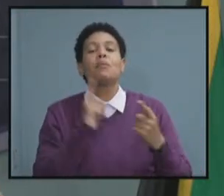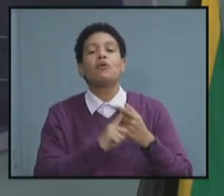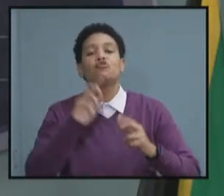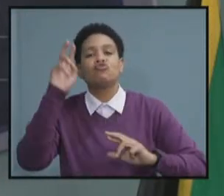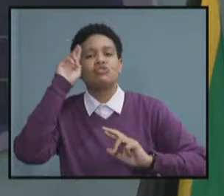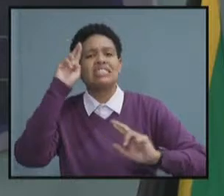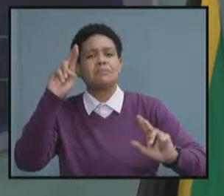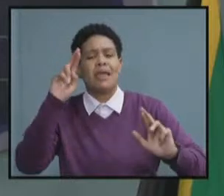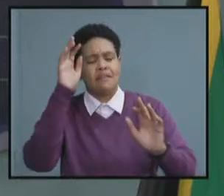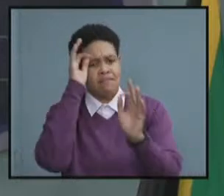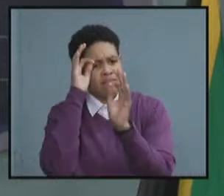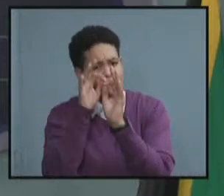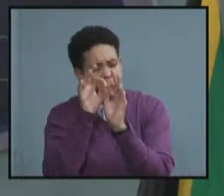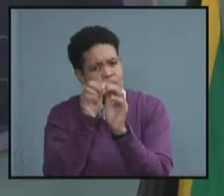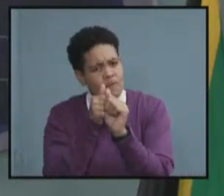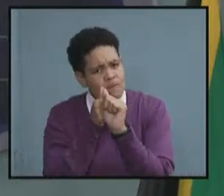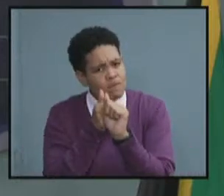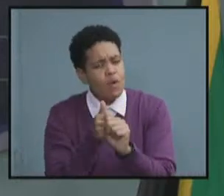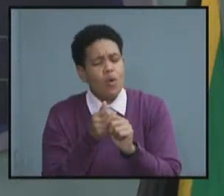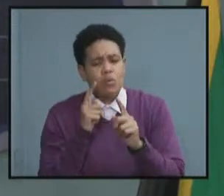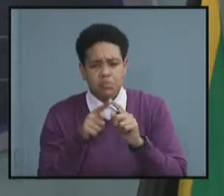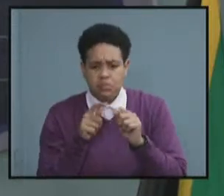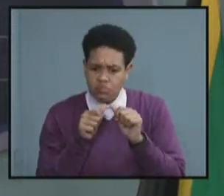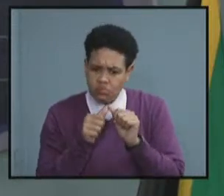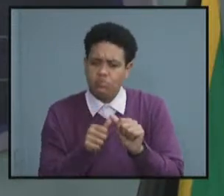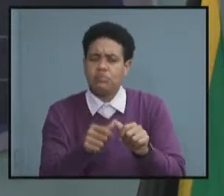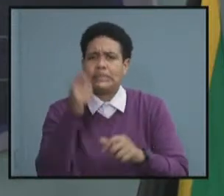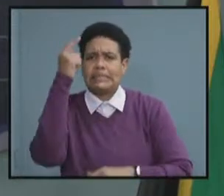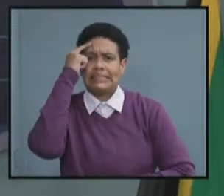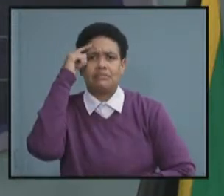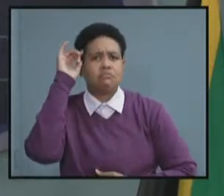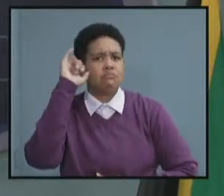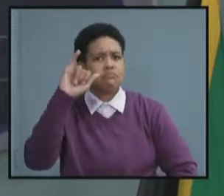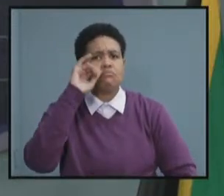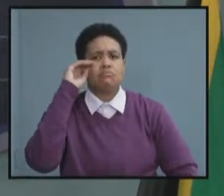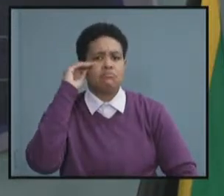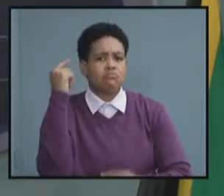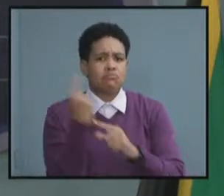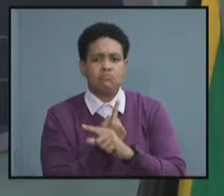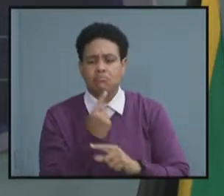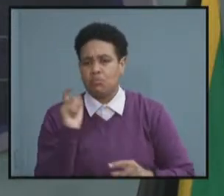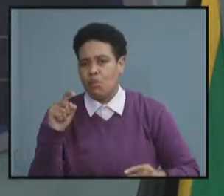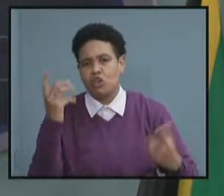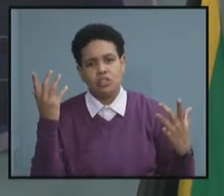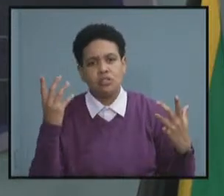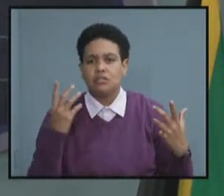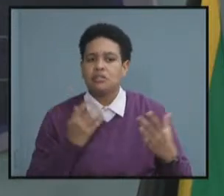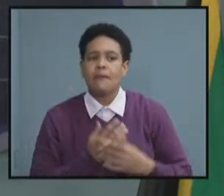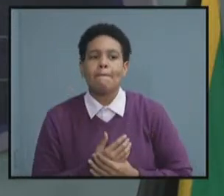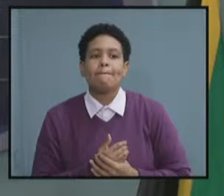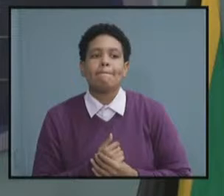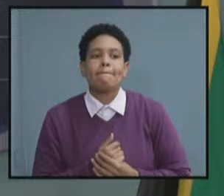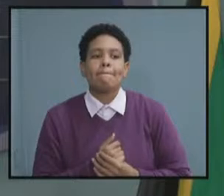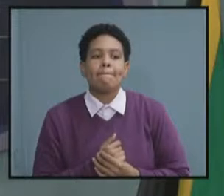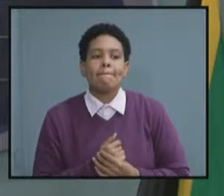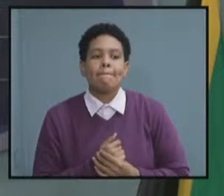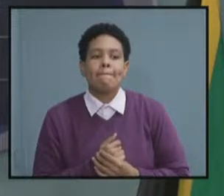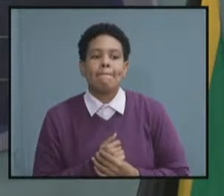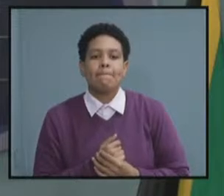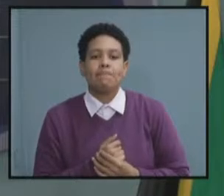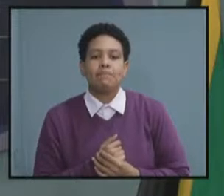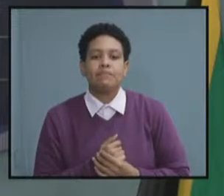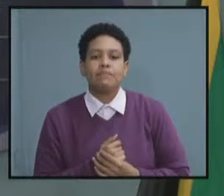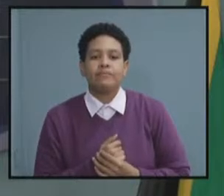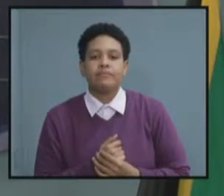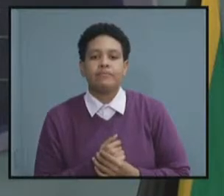respect faithfully and consistently the measures that are in place. And